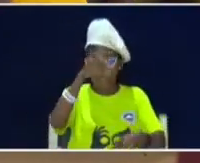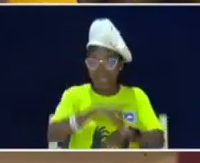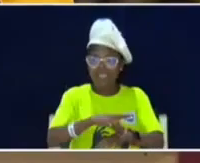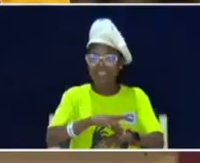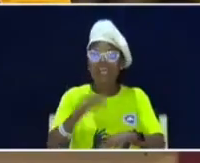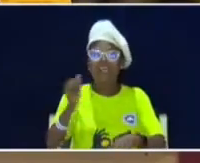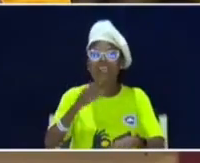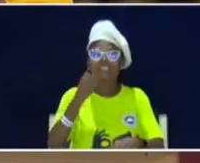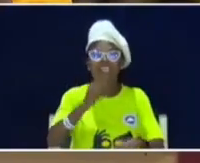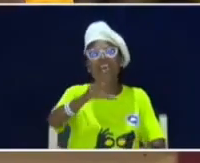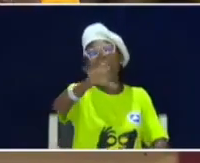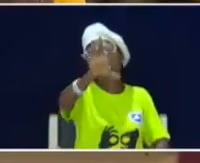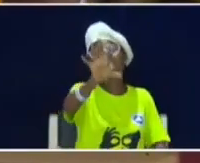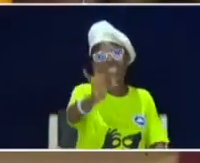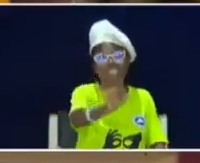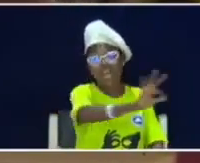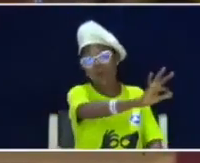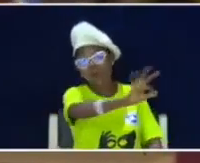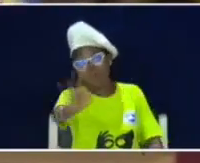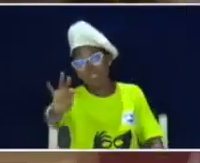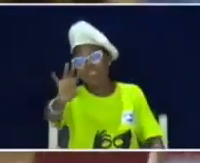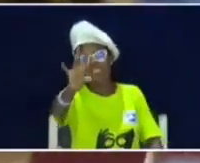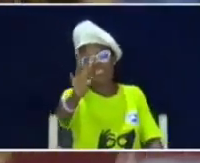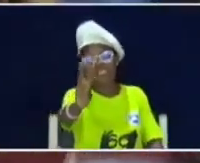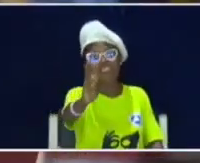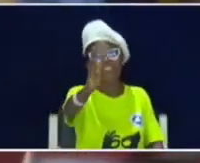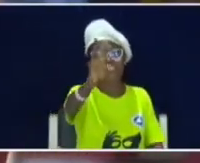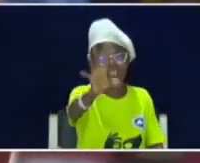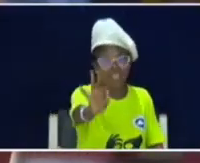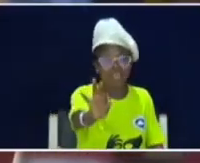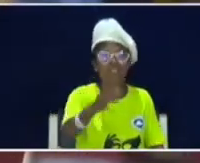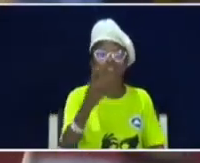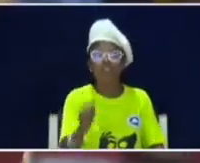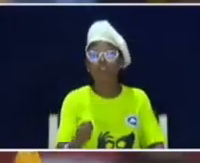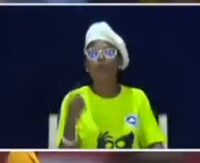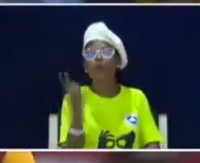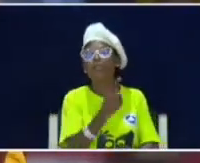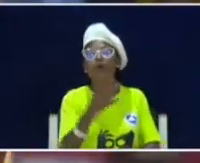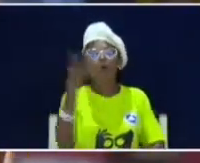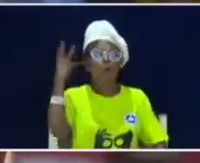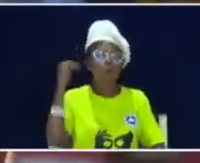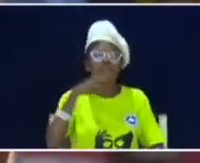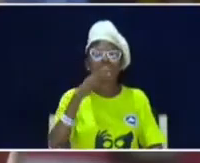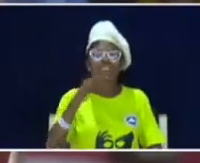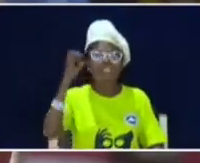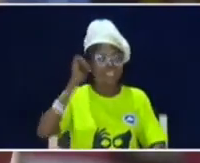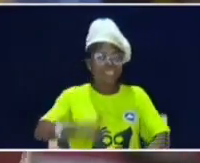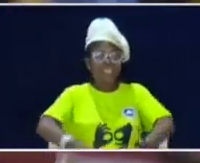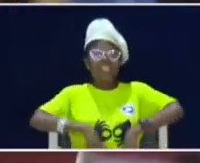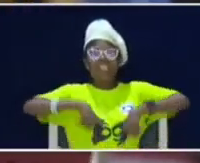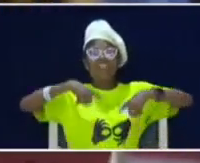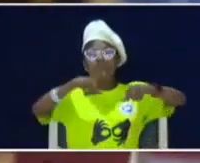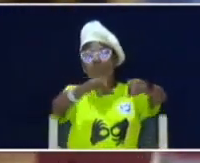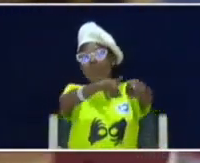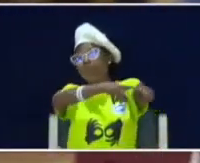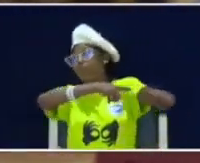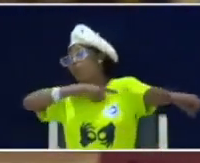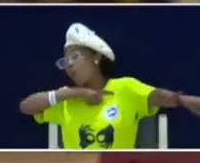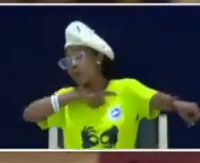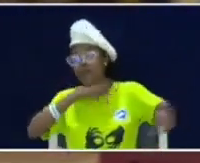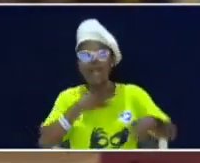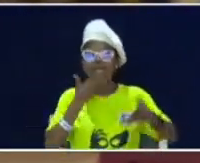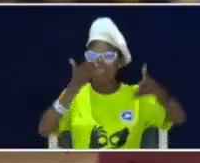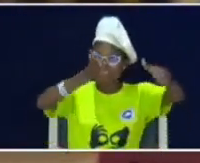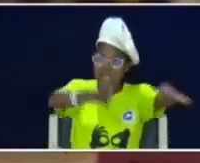for 969. And the only thing the Bible could record about him was that he lived old and he